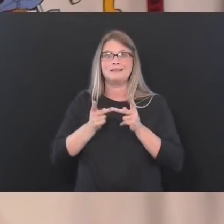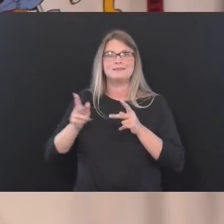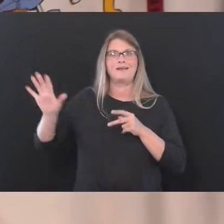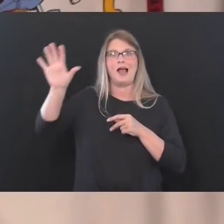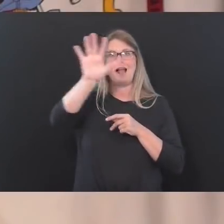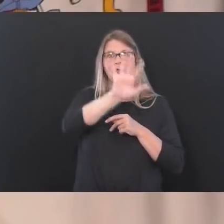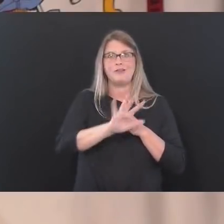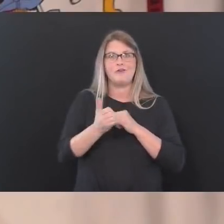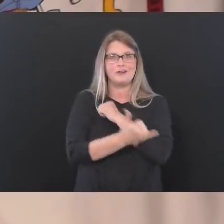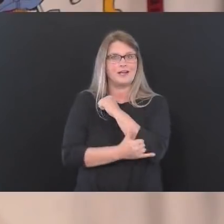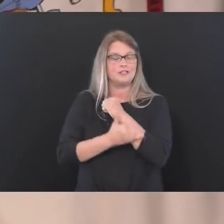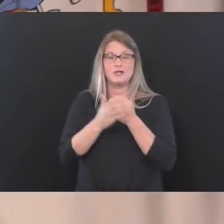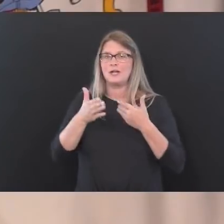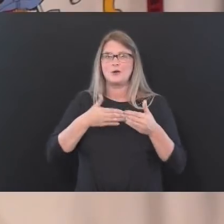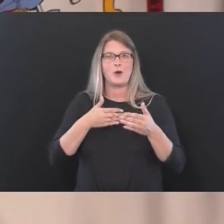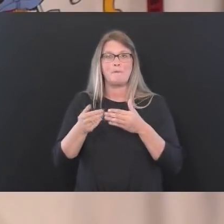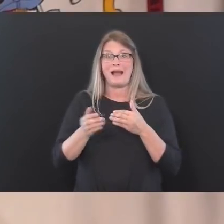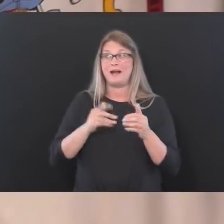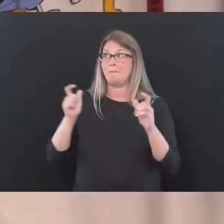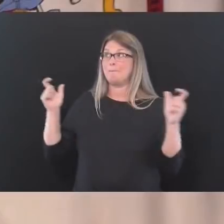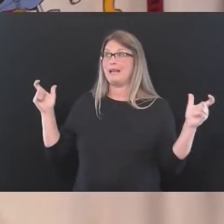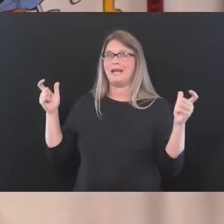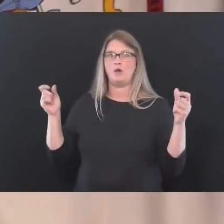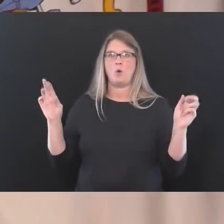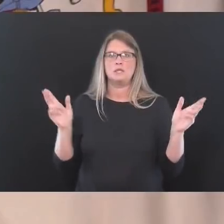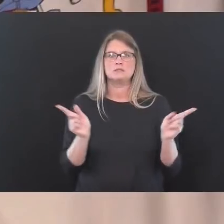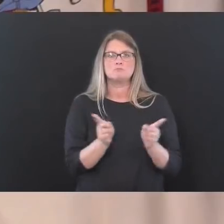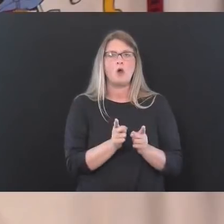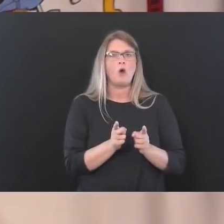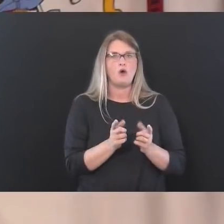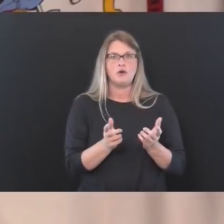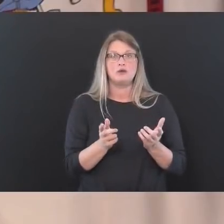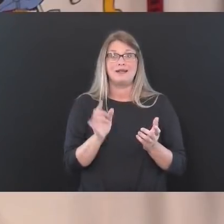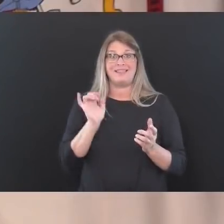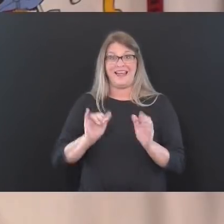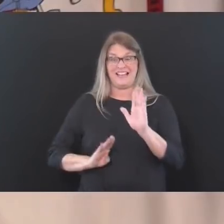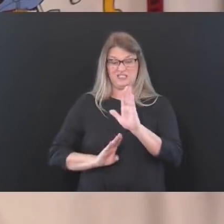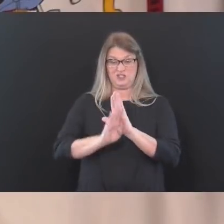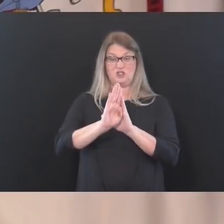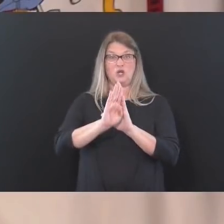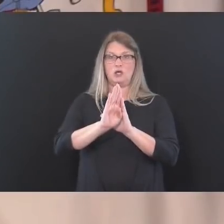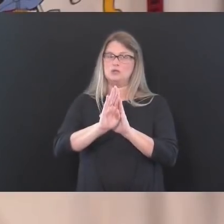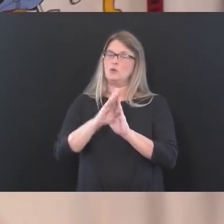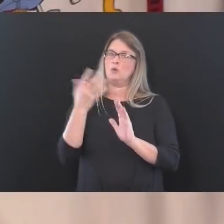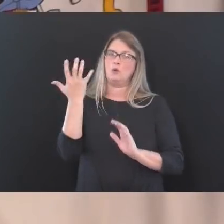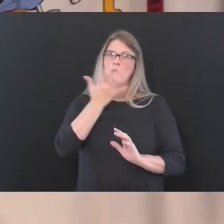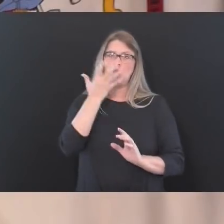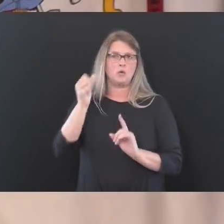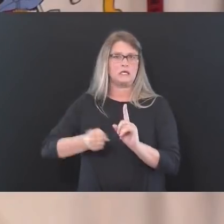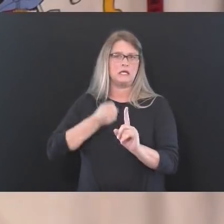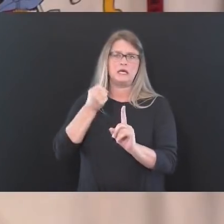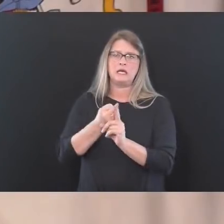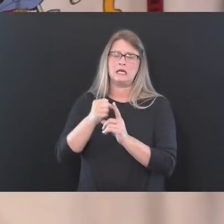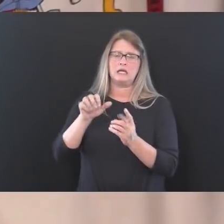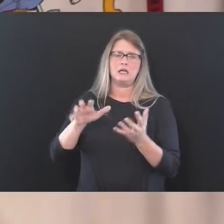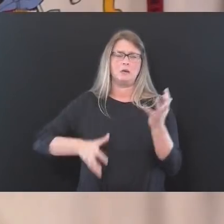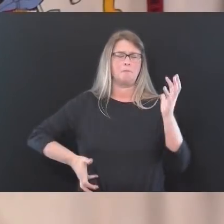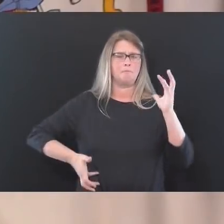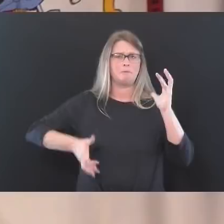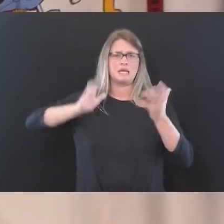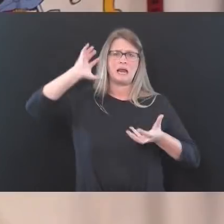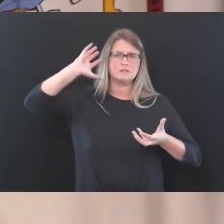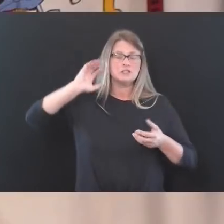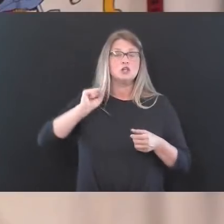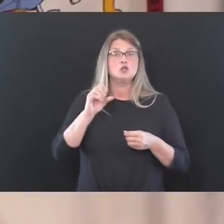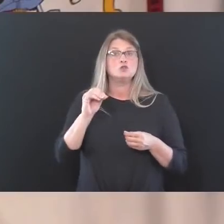or small, the surge can be devastating beyond all comprehension. It's my job. It's